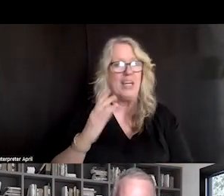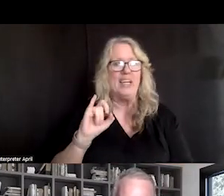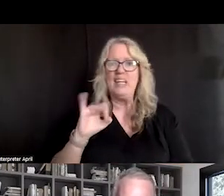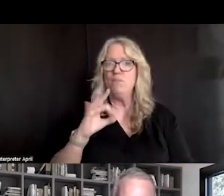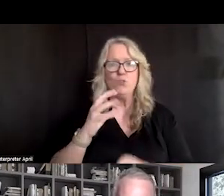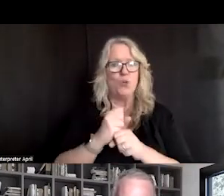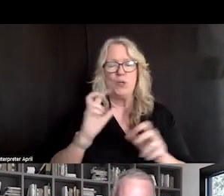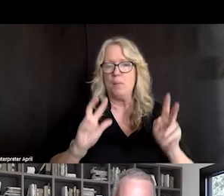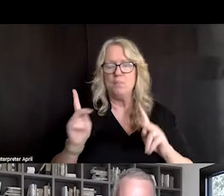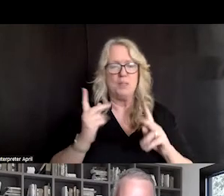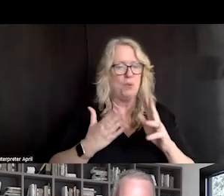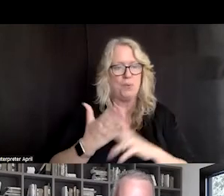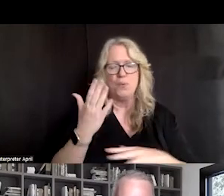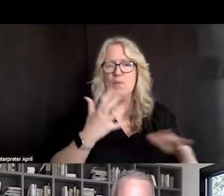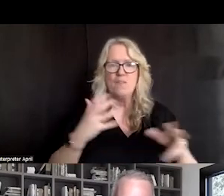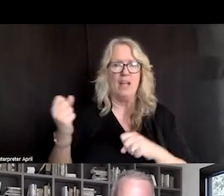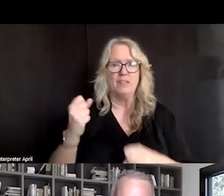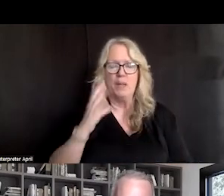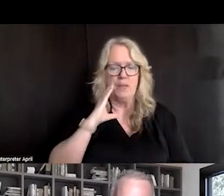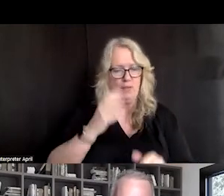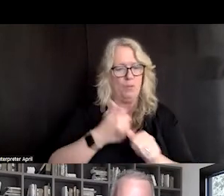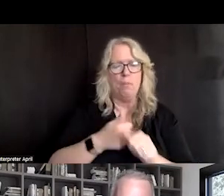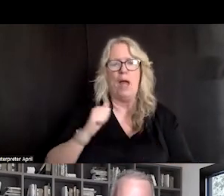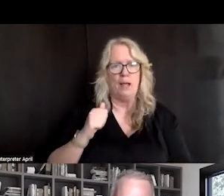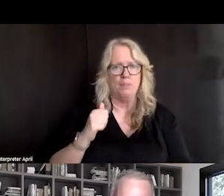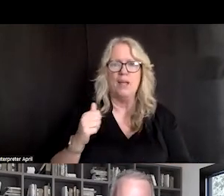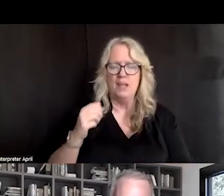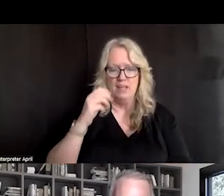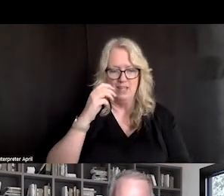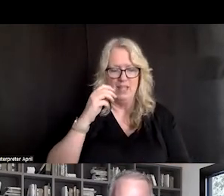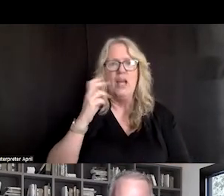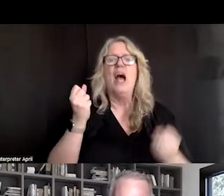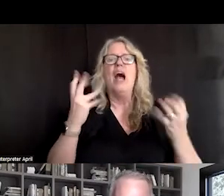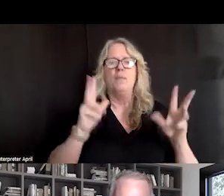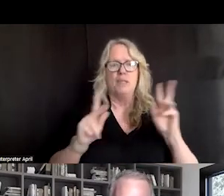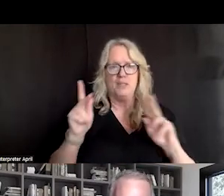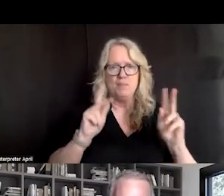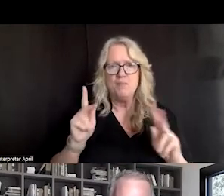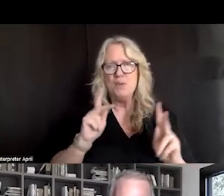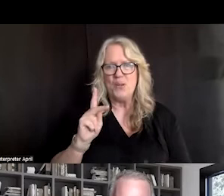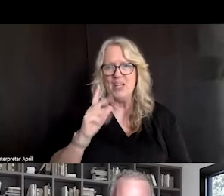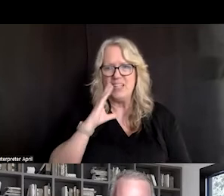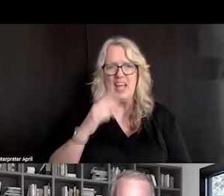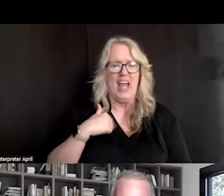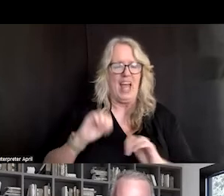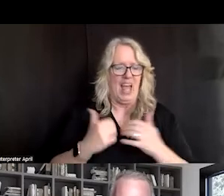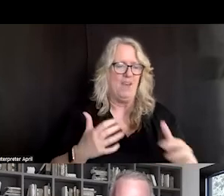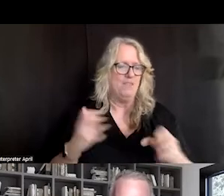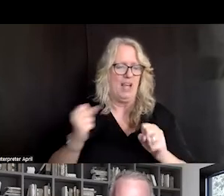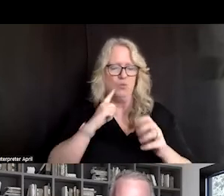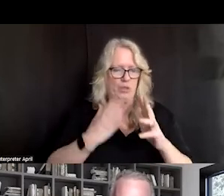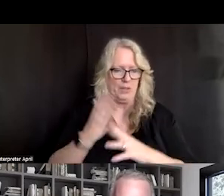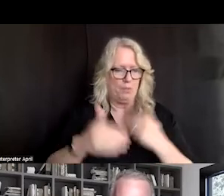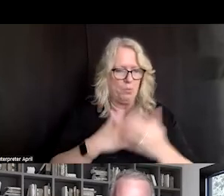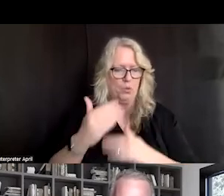people through fast enough, then they're going to back up. And so it's how many people you have there plus how fast you're getting them through, which should be